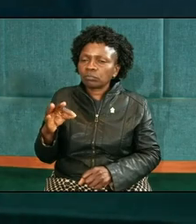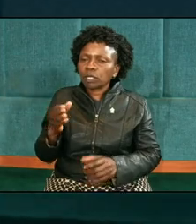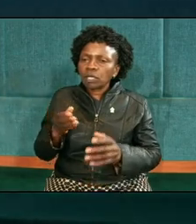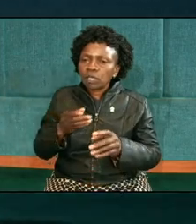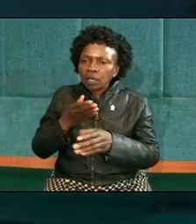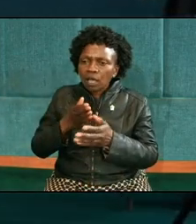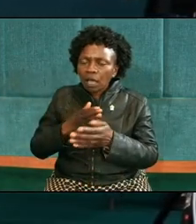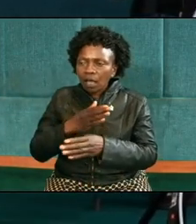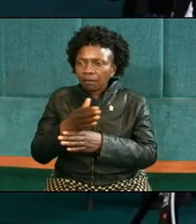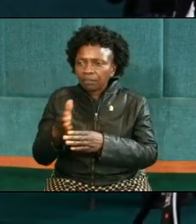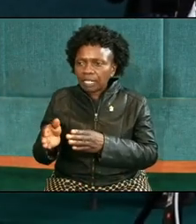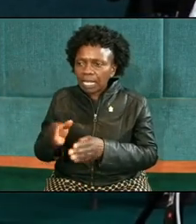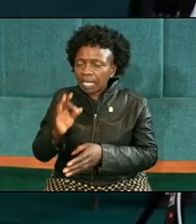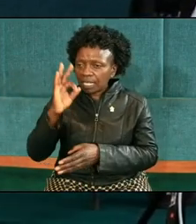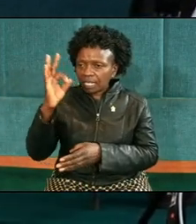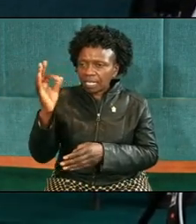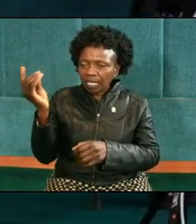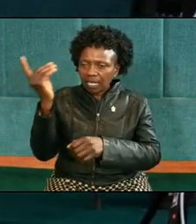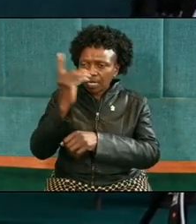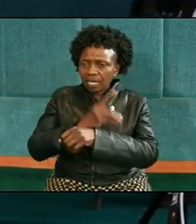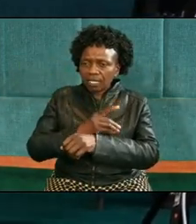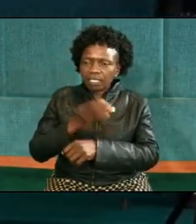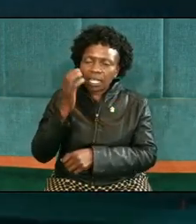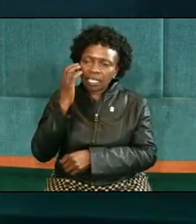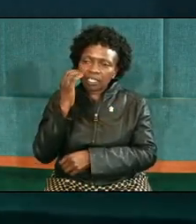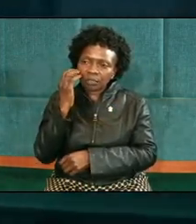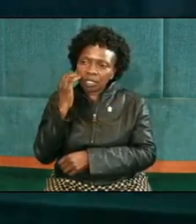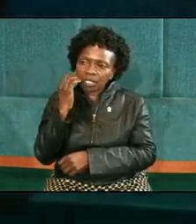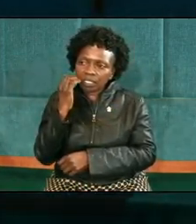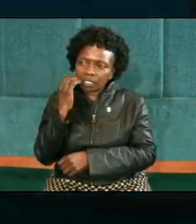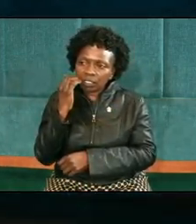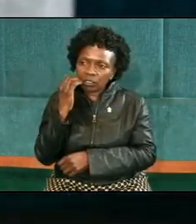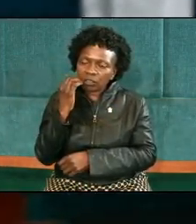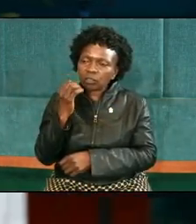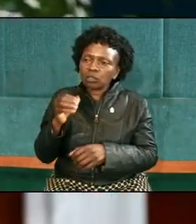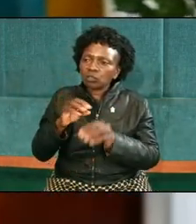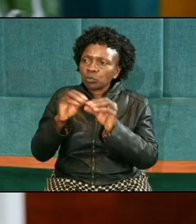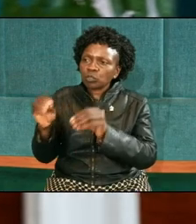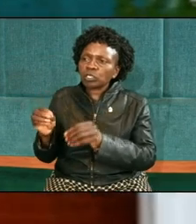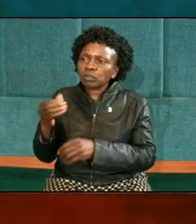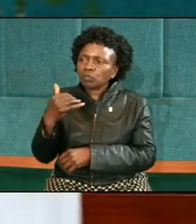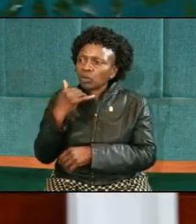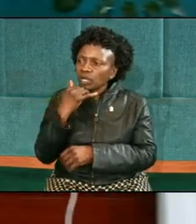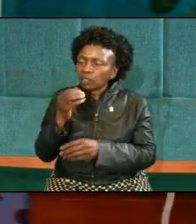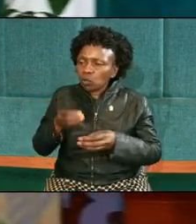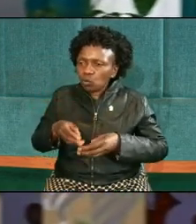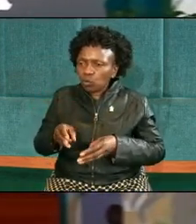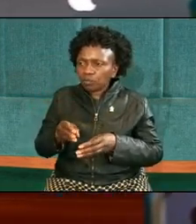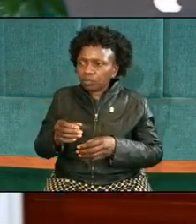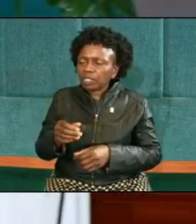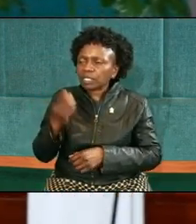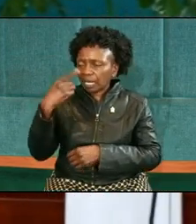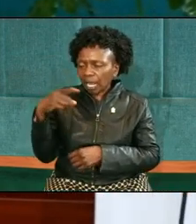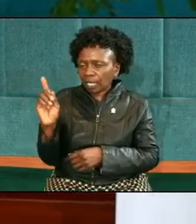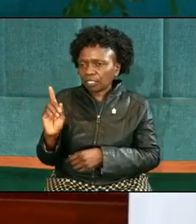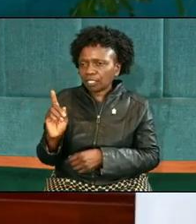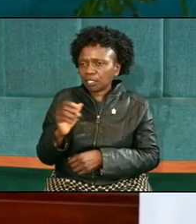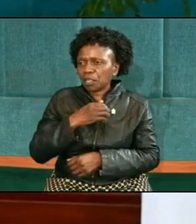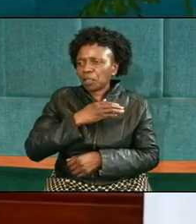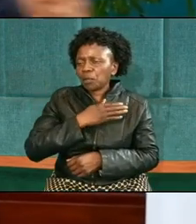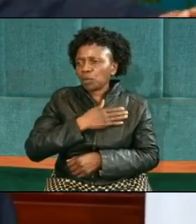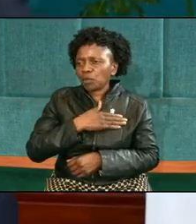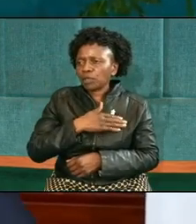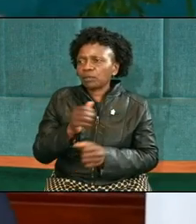he learned to put his trust in God and put his pride away. And now he got up and the Bible says in one day he was in town